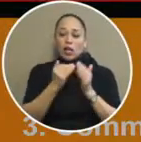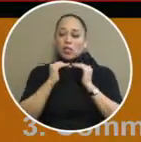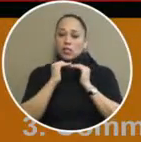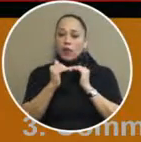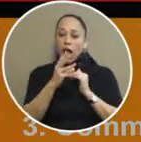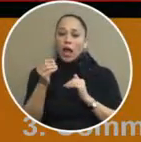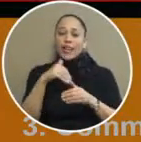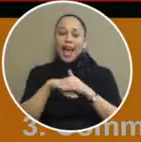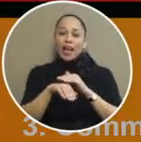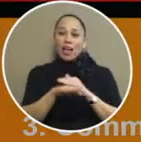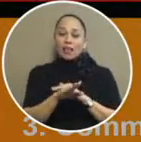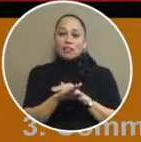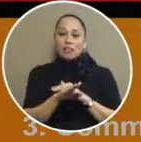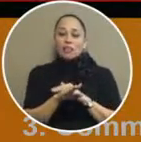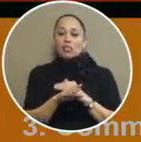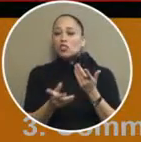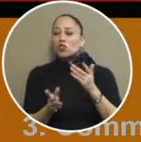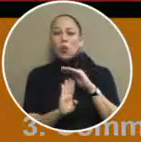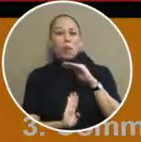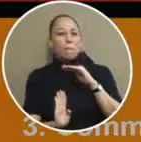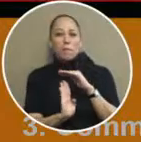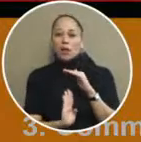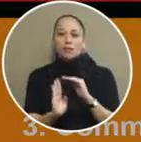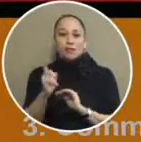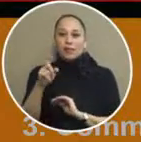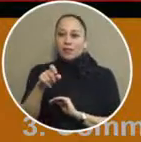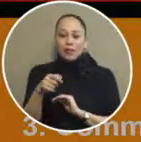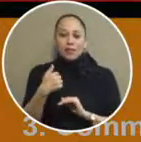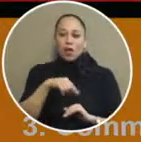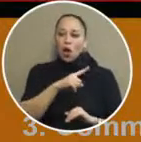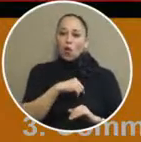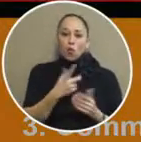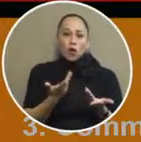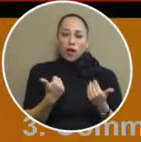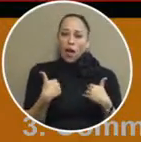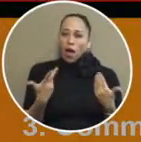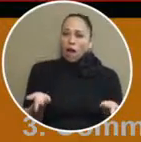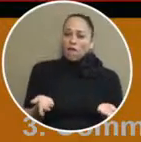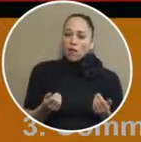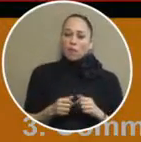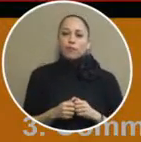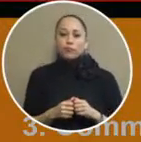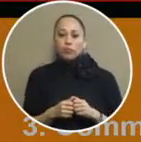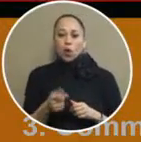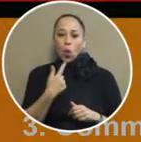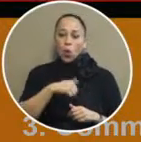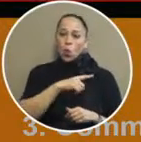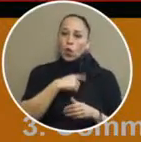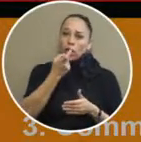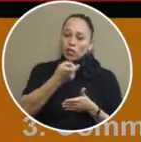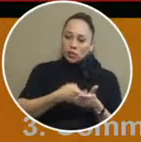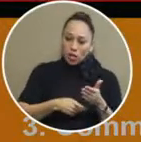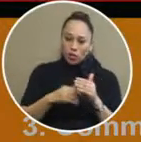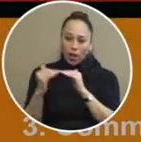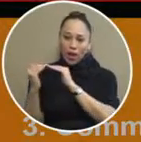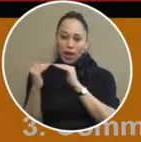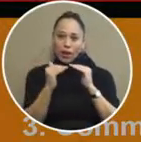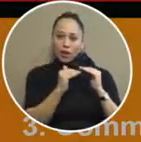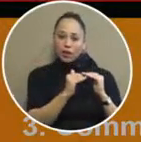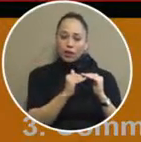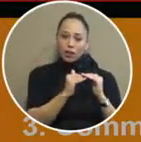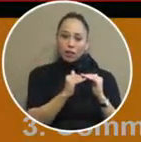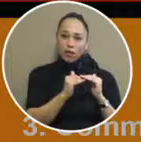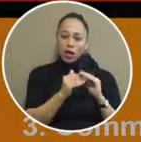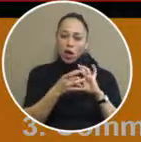and an access to the basic needs that we all enjoy. We're charged with equitably